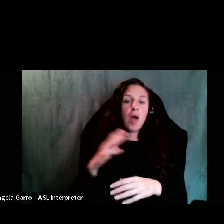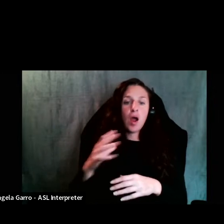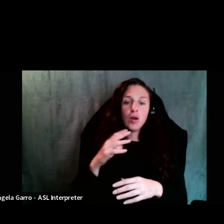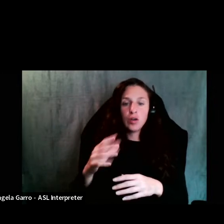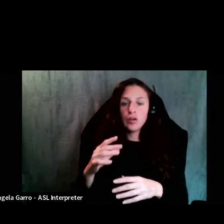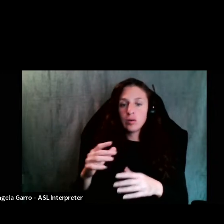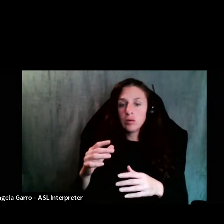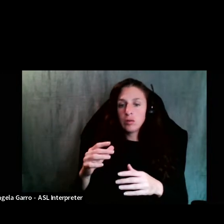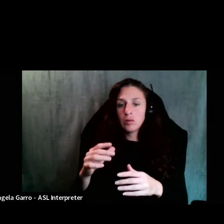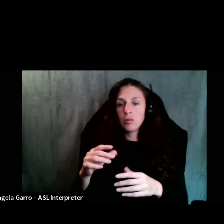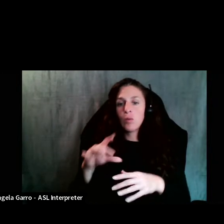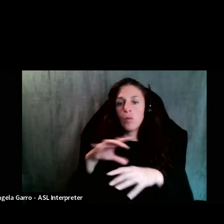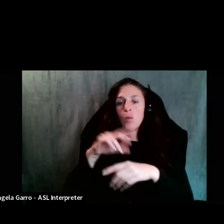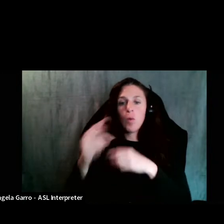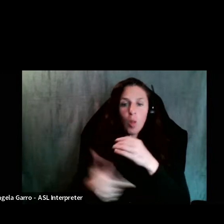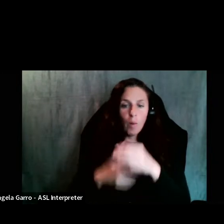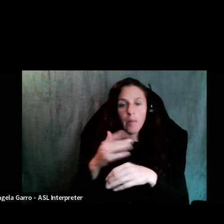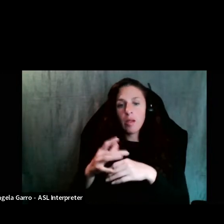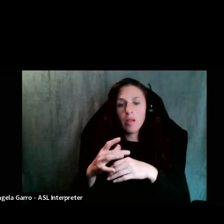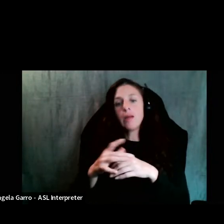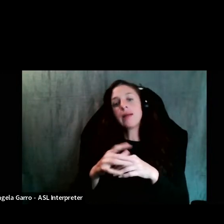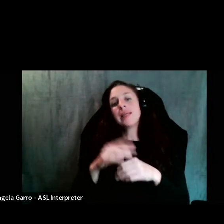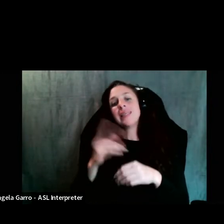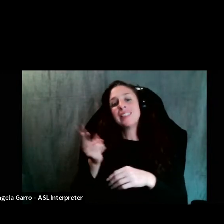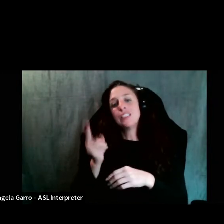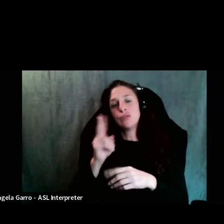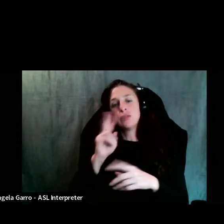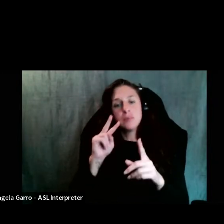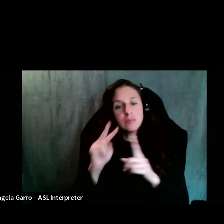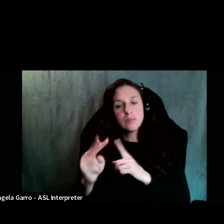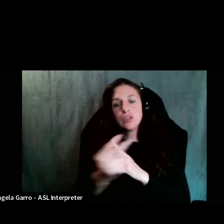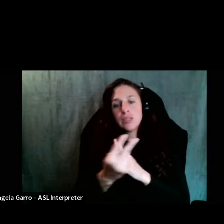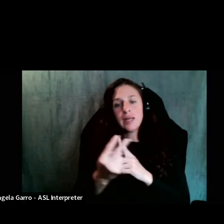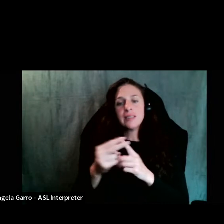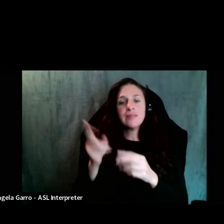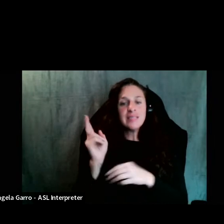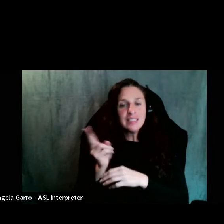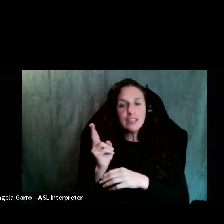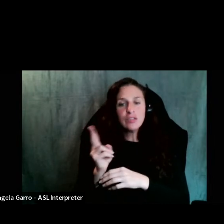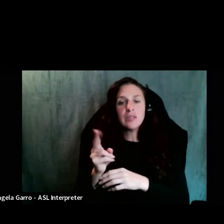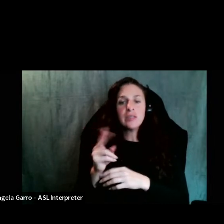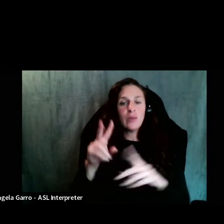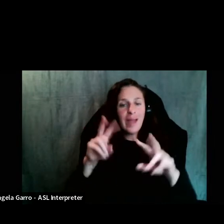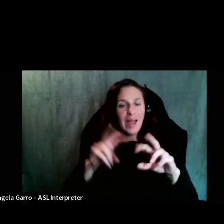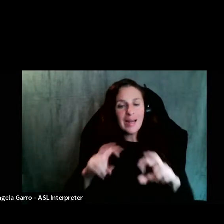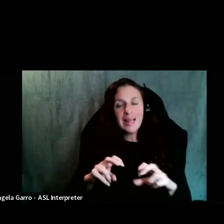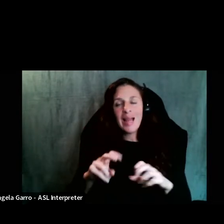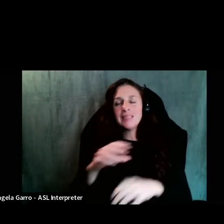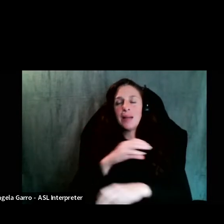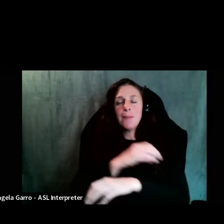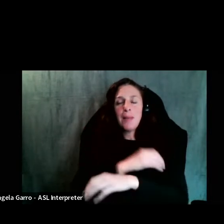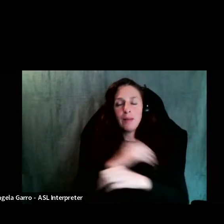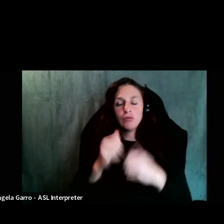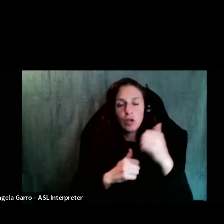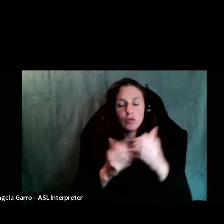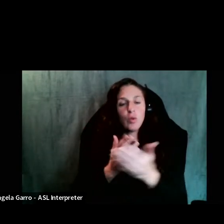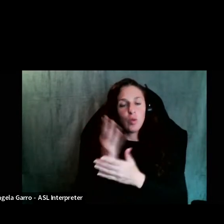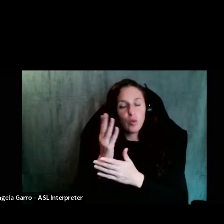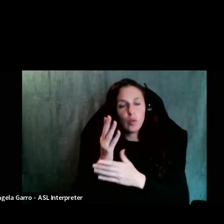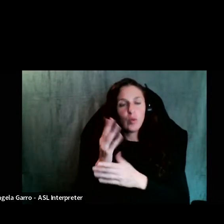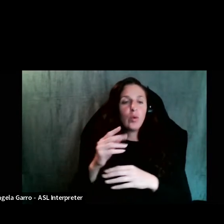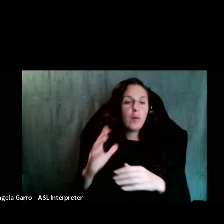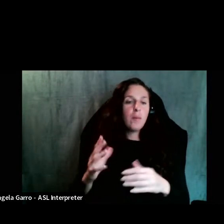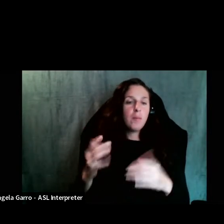pertinent historical connections for a variety of perspectives and interpretations, and to analyze power structures throughout modern history, as well as